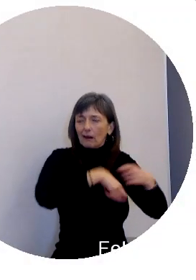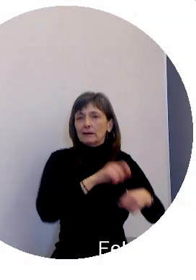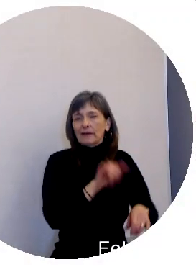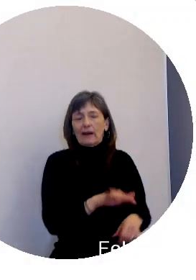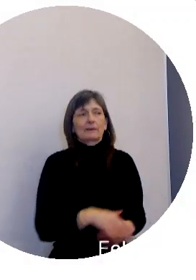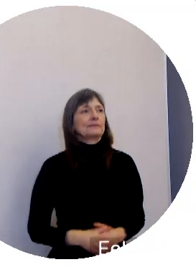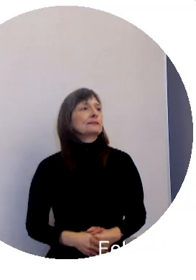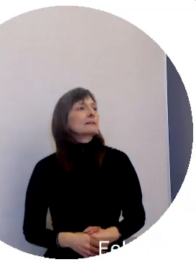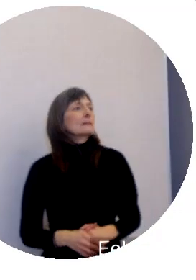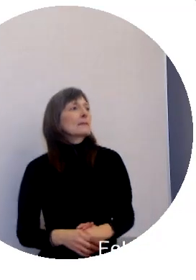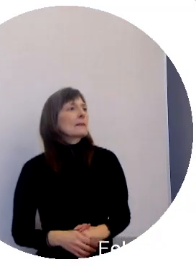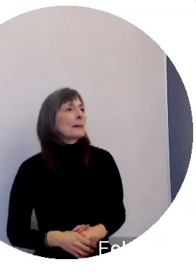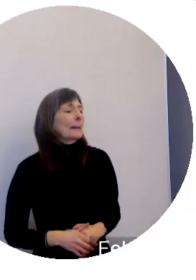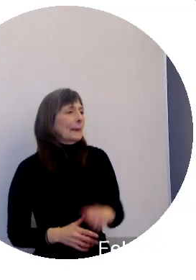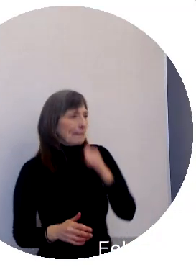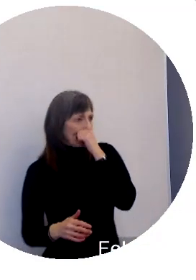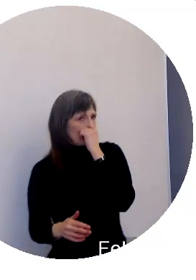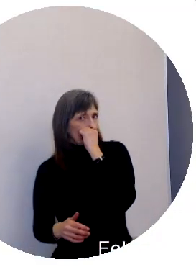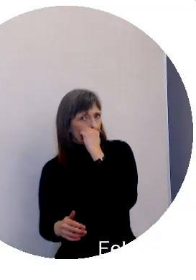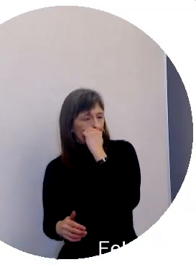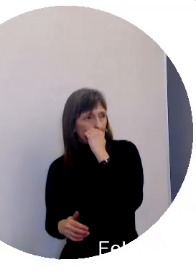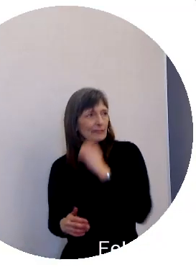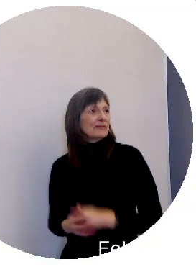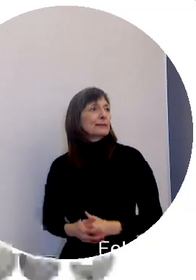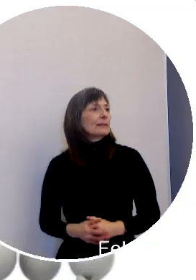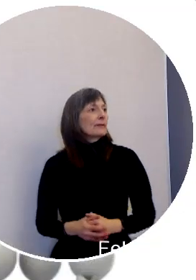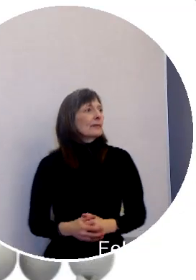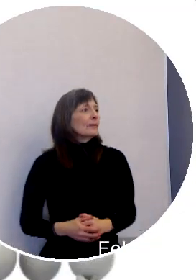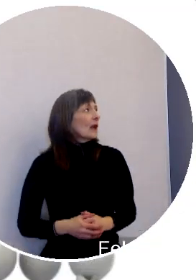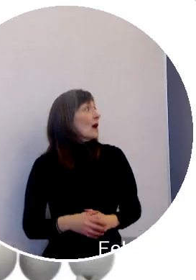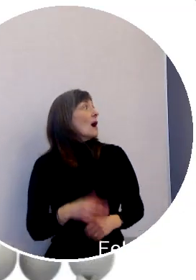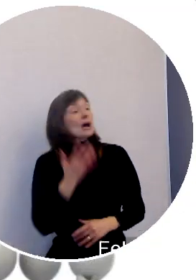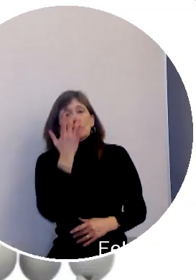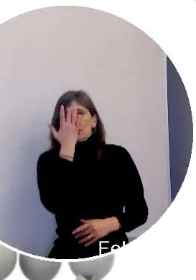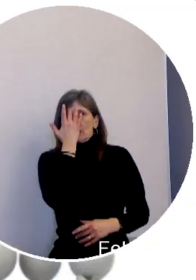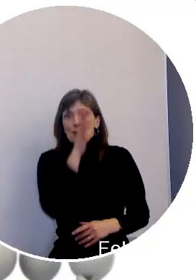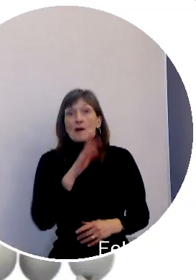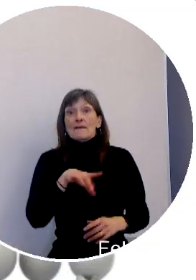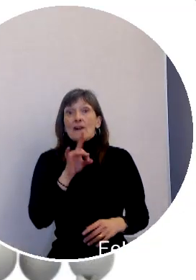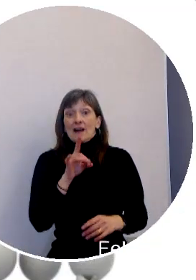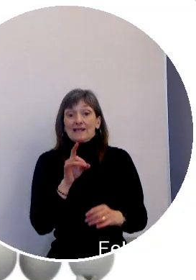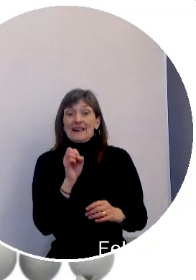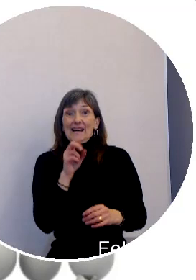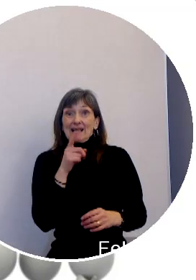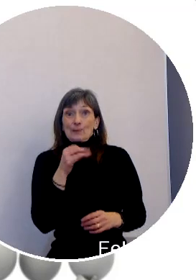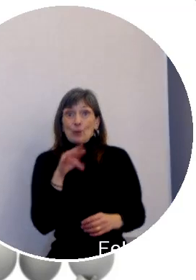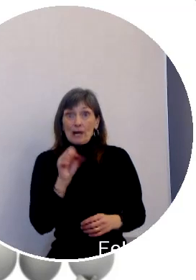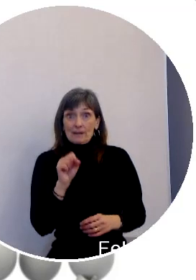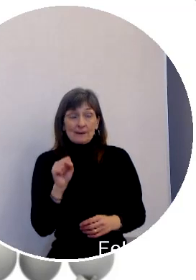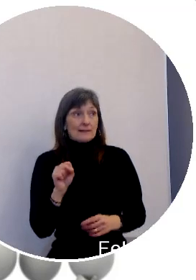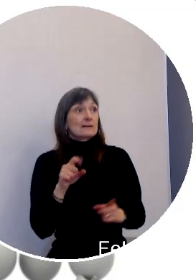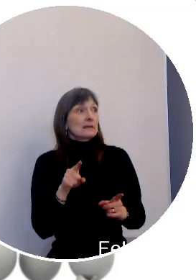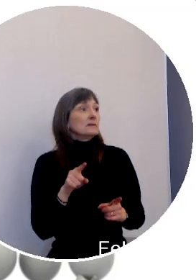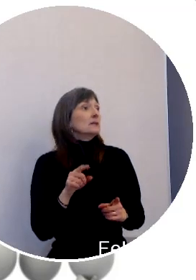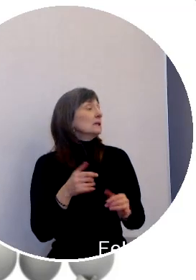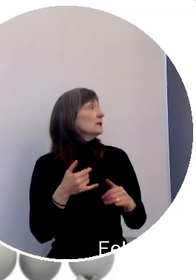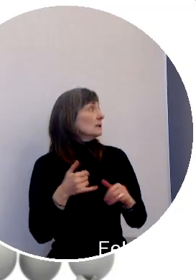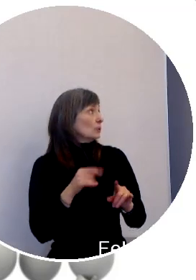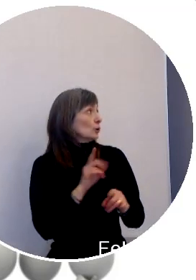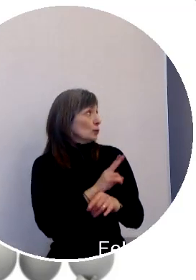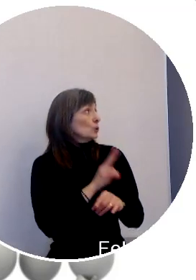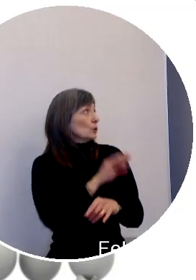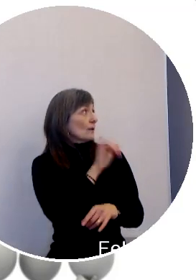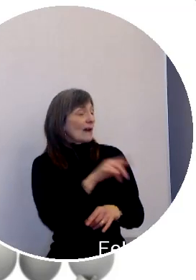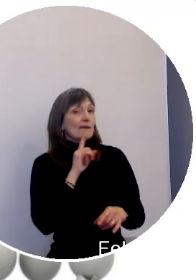And want to jump in there on the, You go ahead on the Smart Find Express. We continue as a district